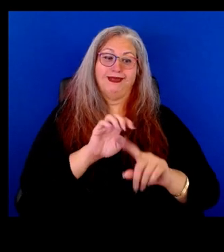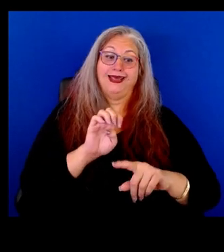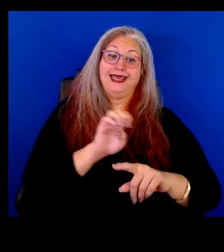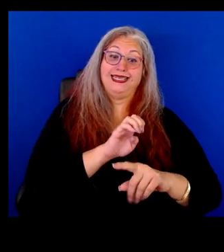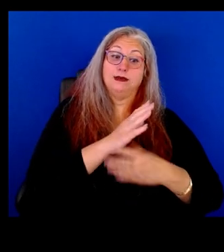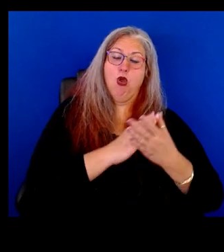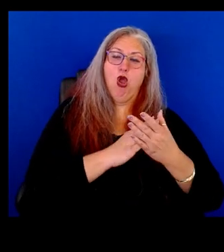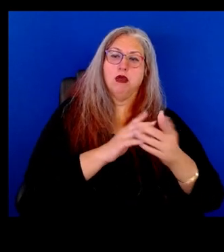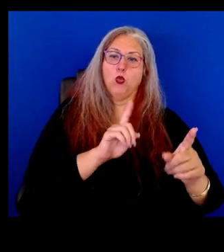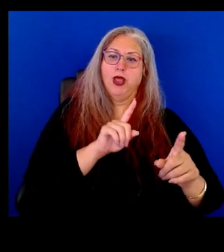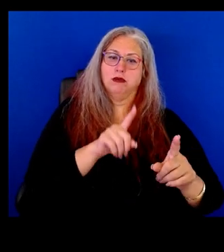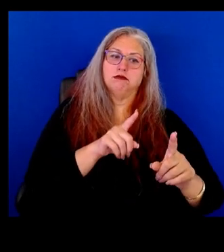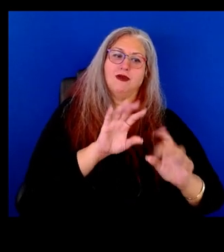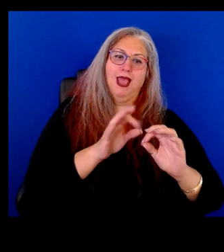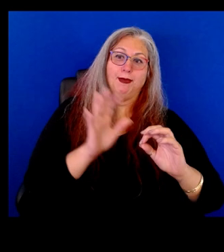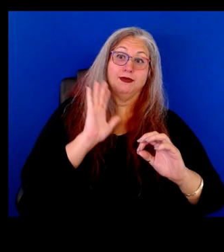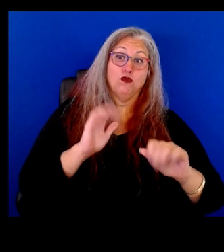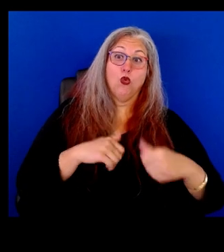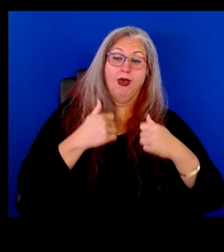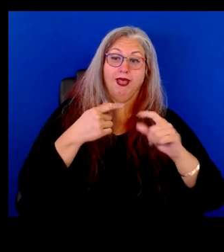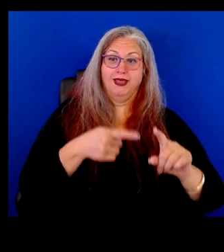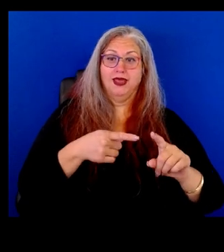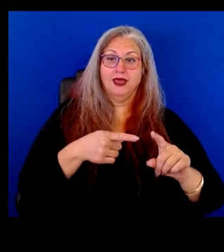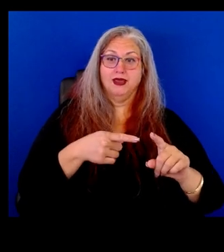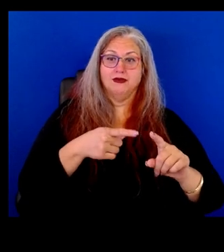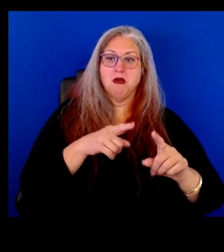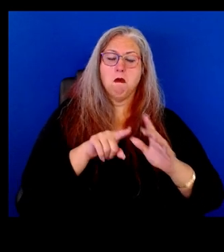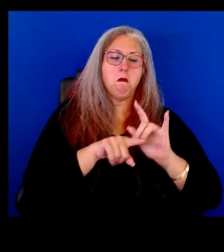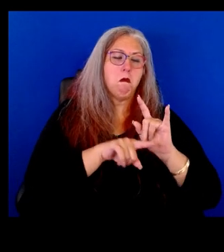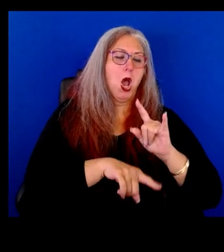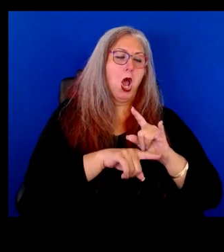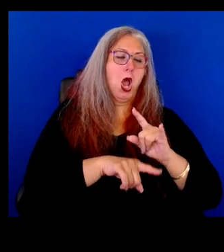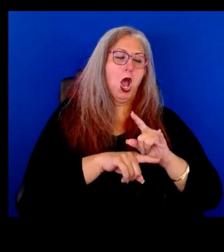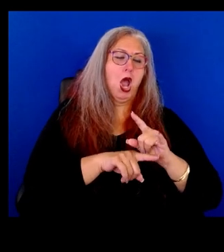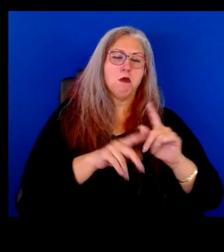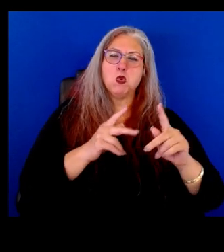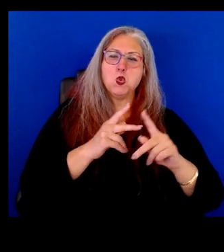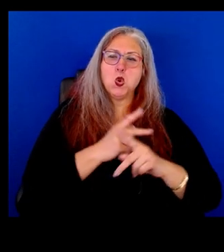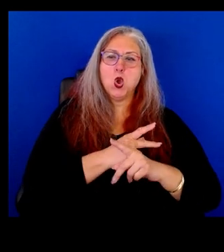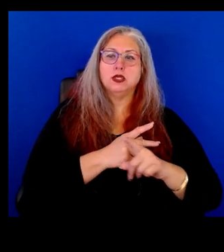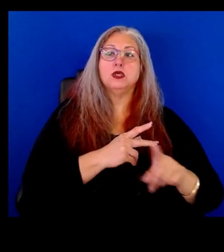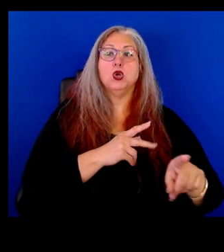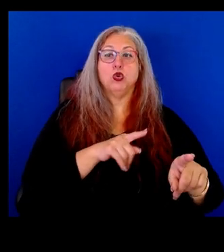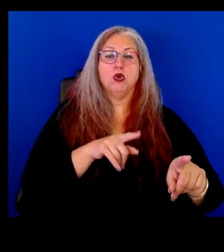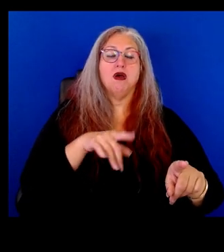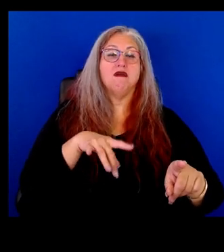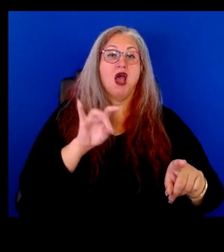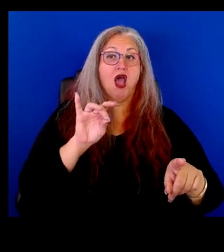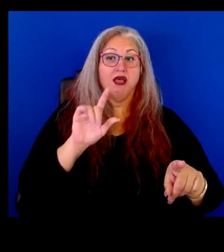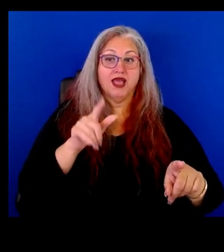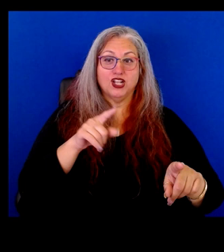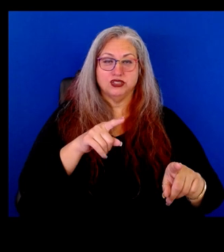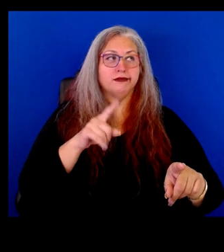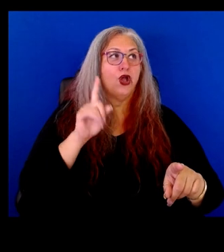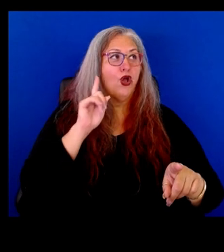east of Rafah, where Leila and her family lived, was bombed the most. So she found out,